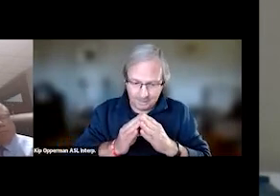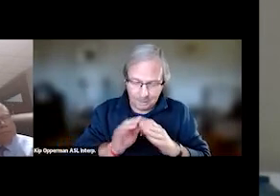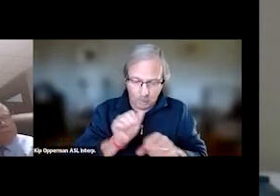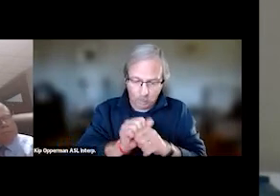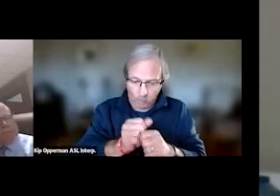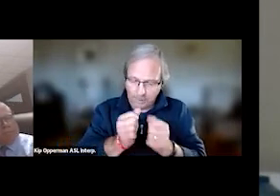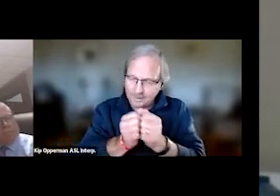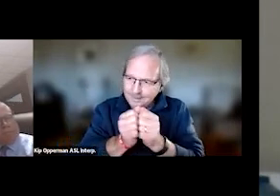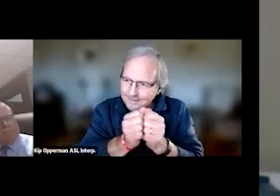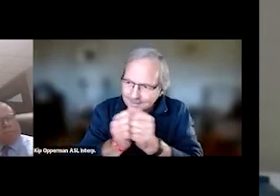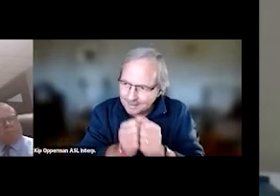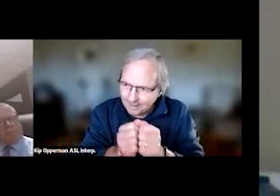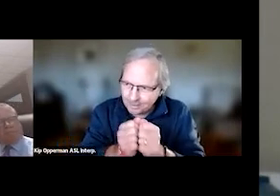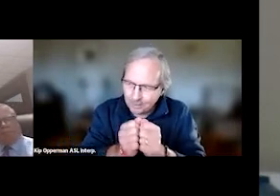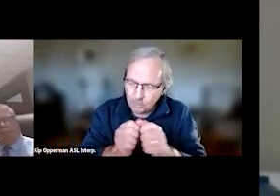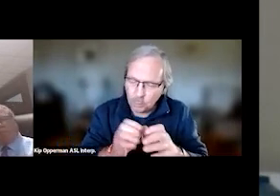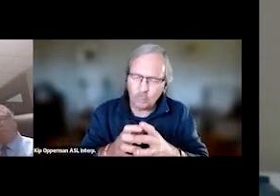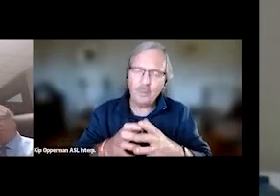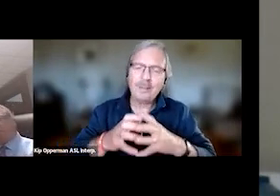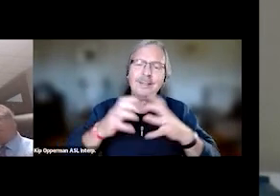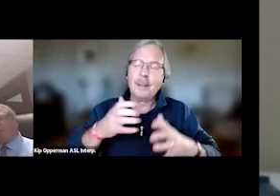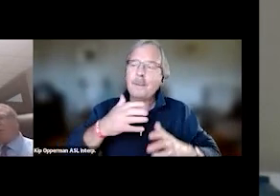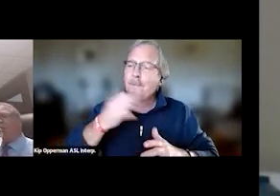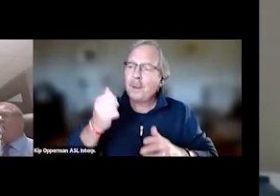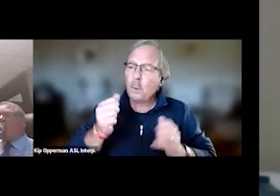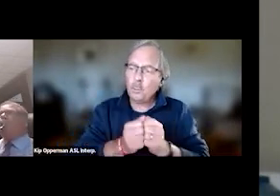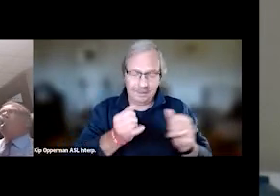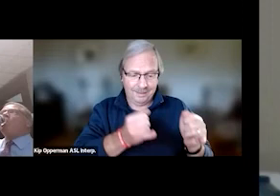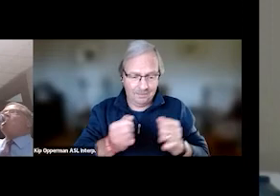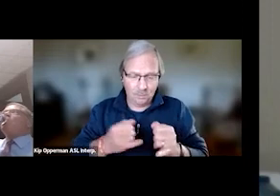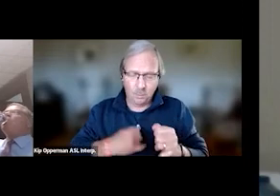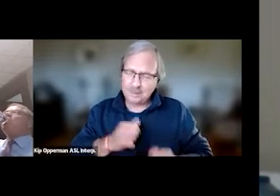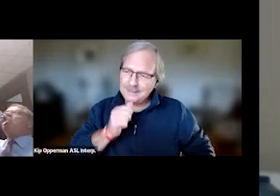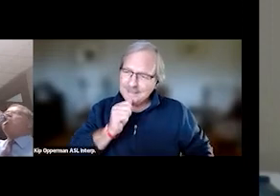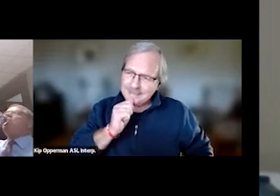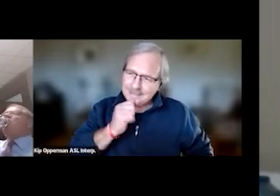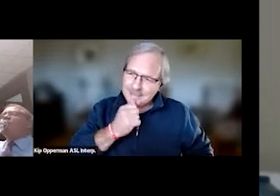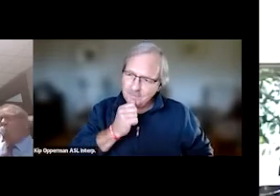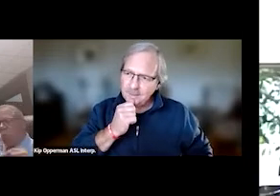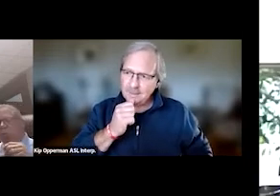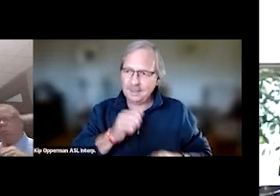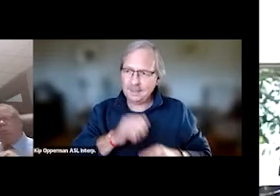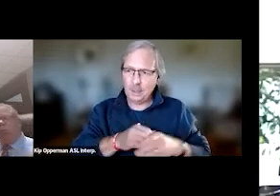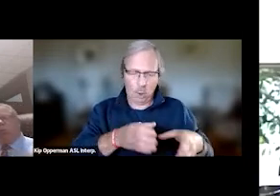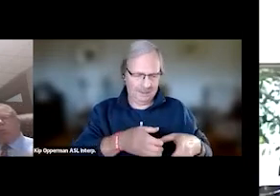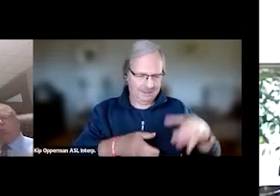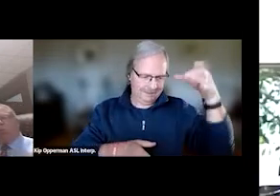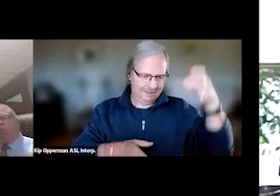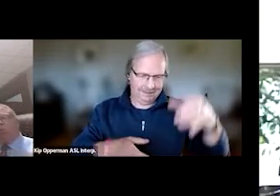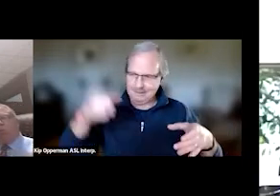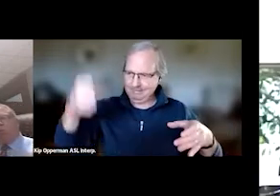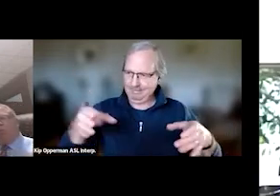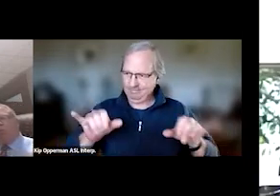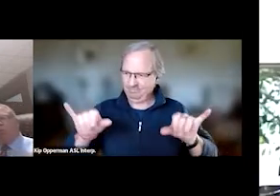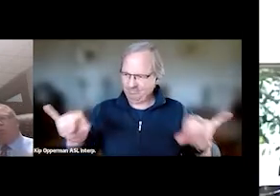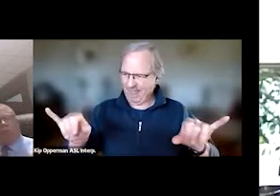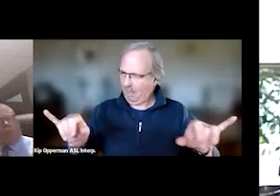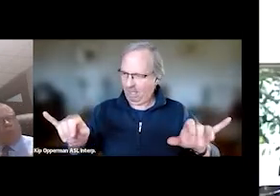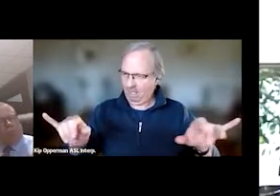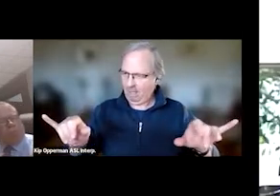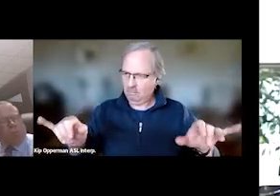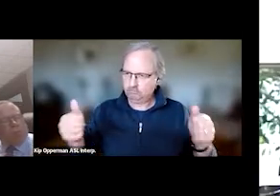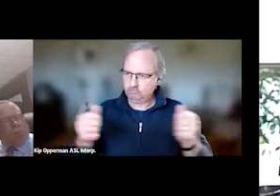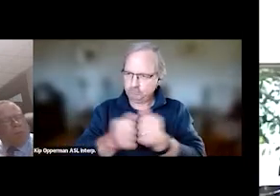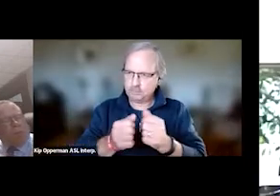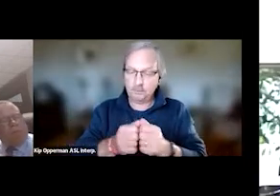can do much better for individuals that are suffering than in our silos. It also gave us the opportunity to